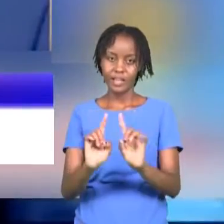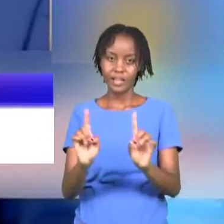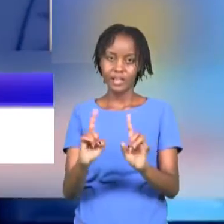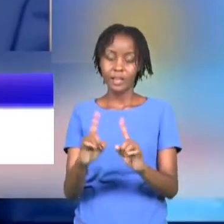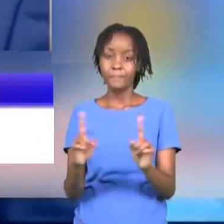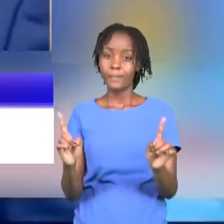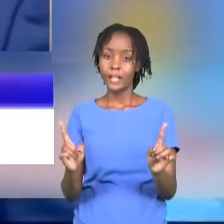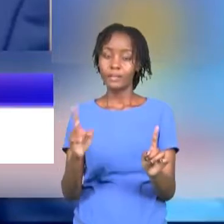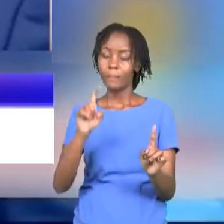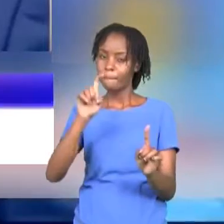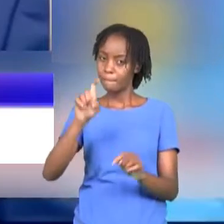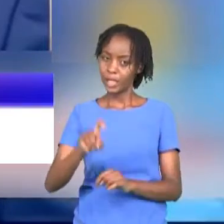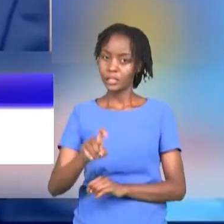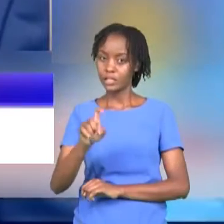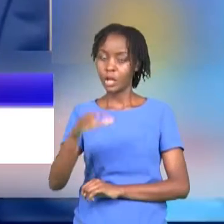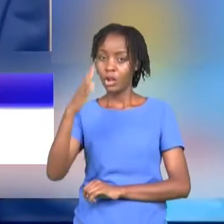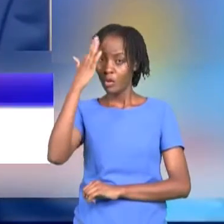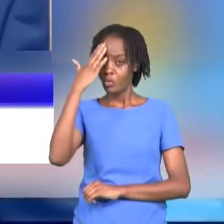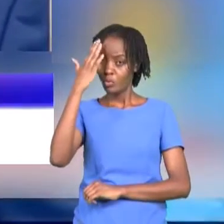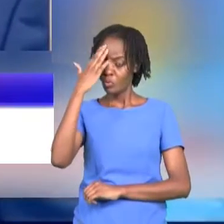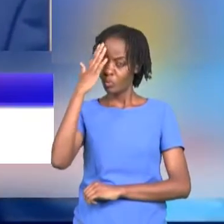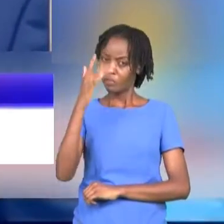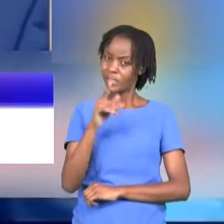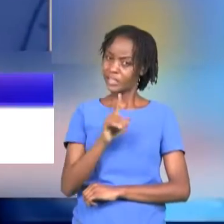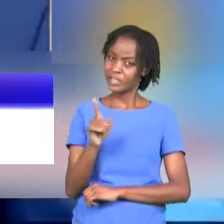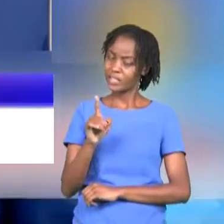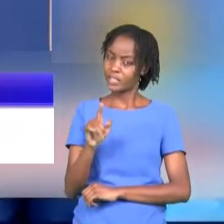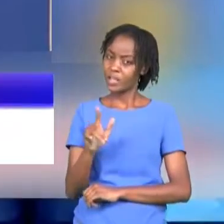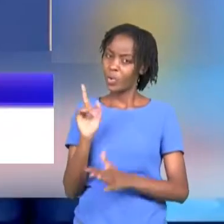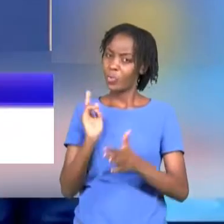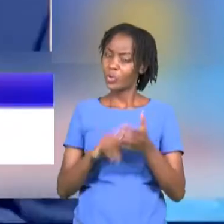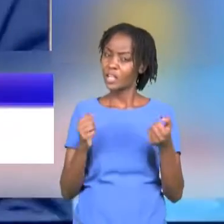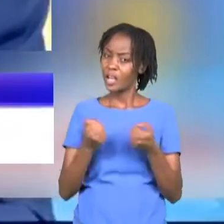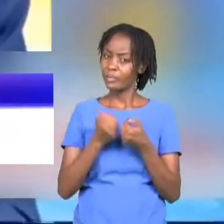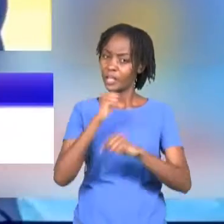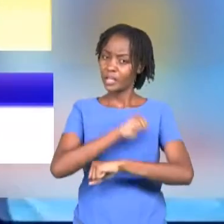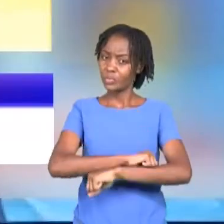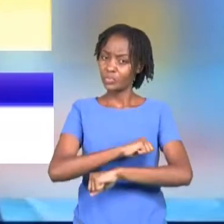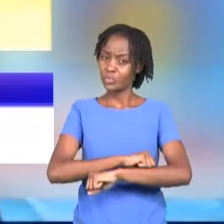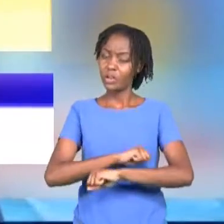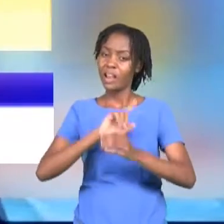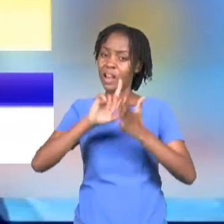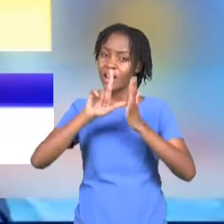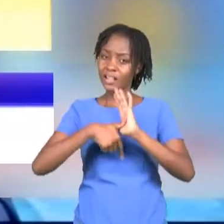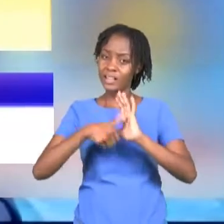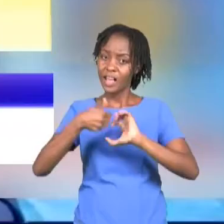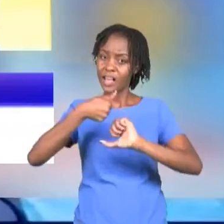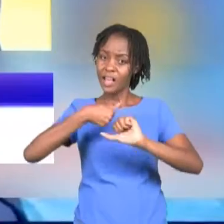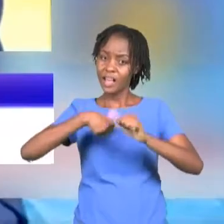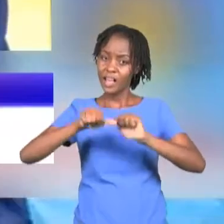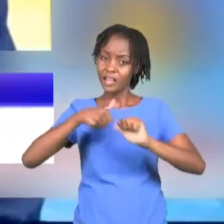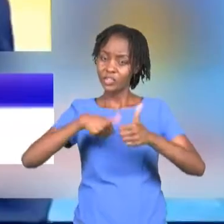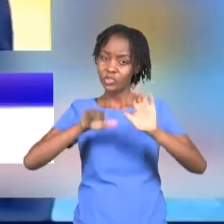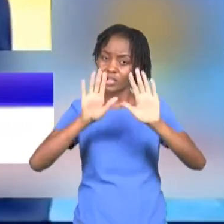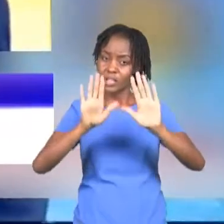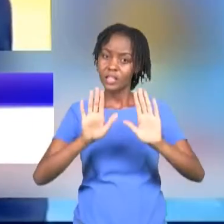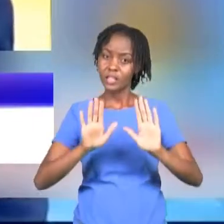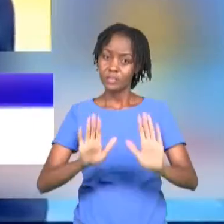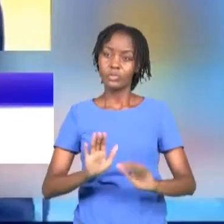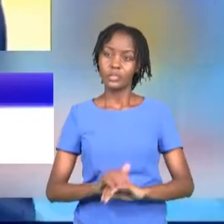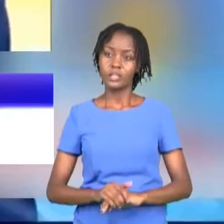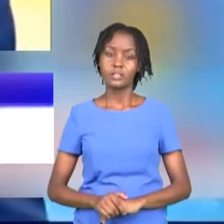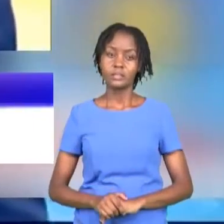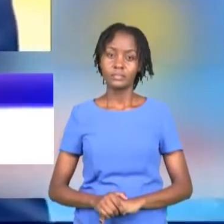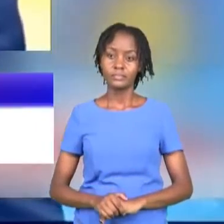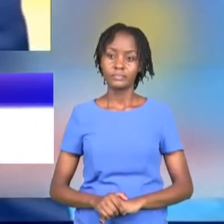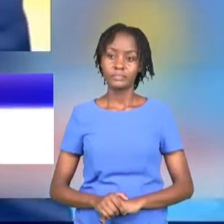have to closely monitor what's happening in our schools and then take the appropriate action as we deem it fit at that time. Protocols